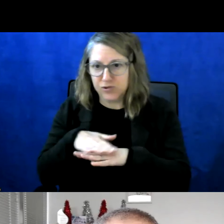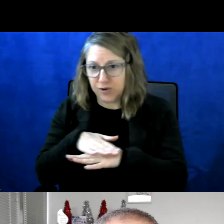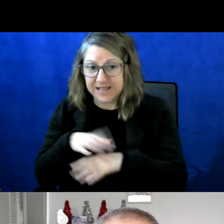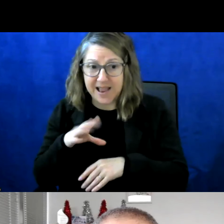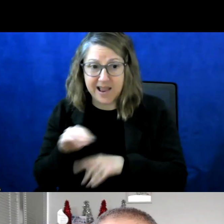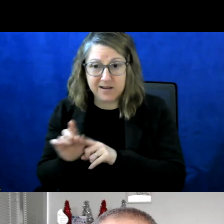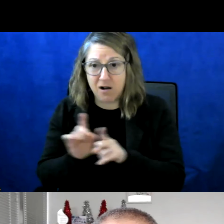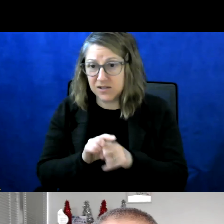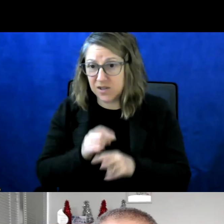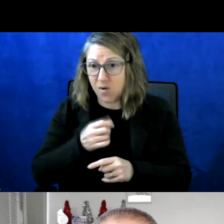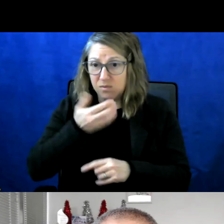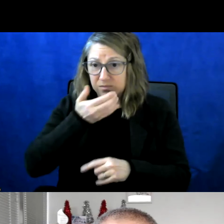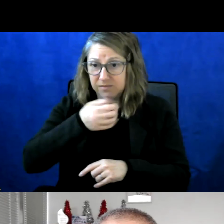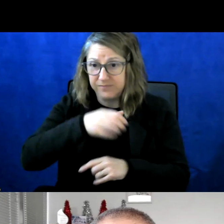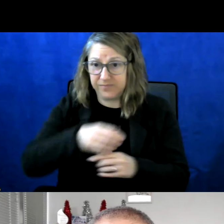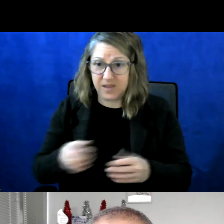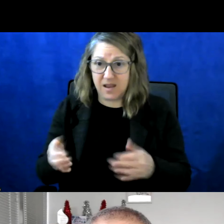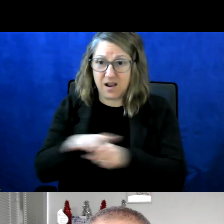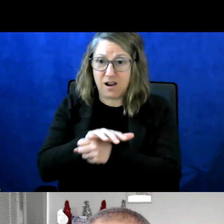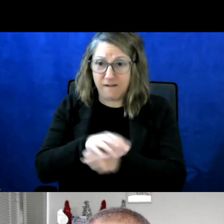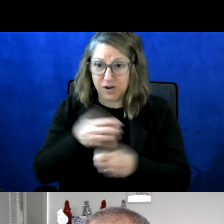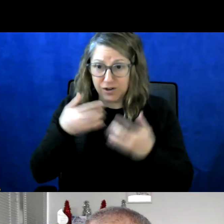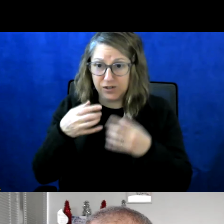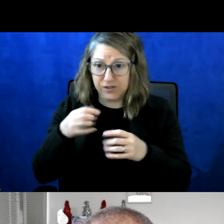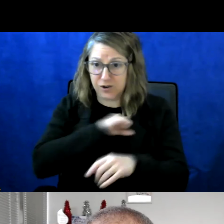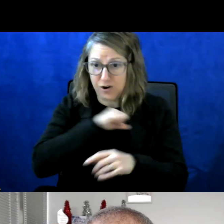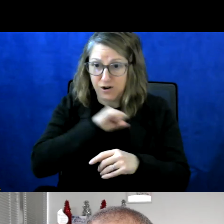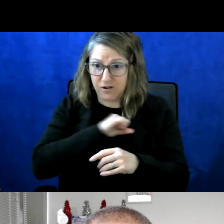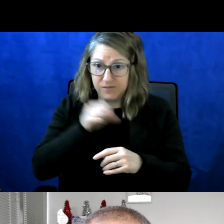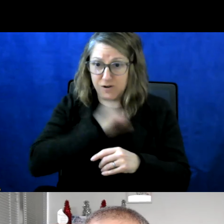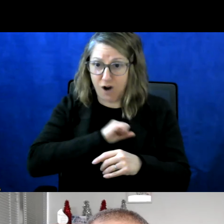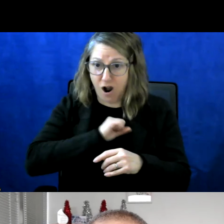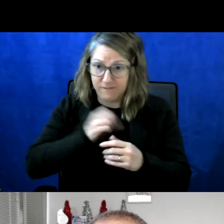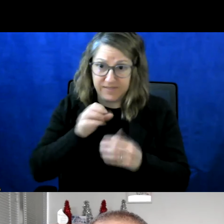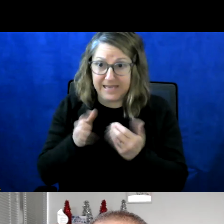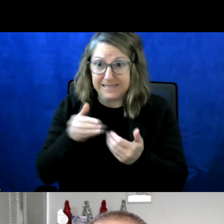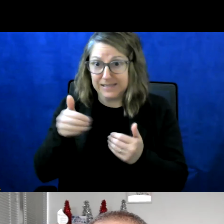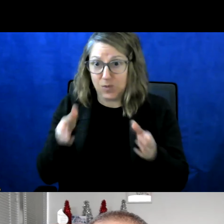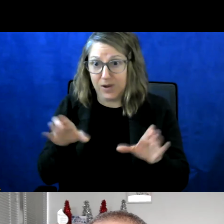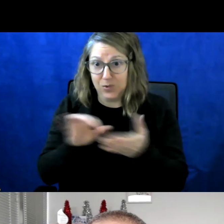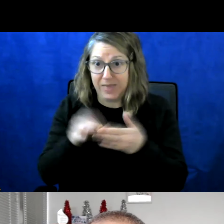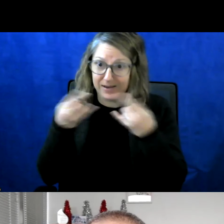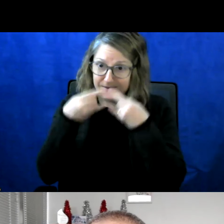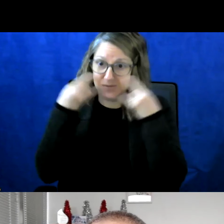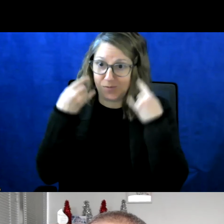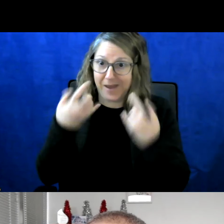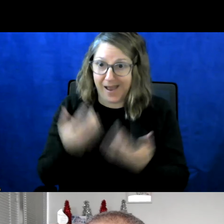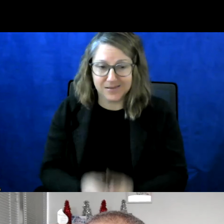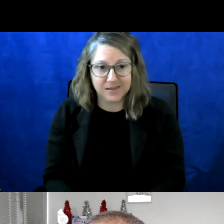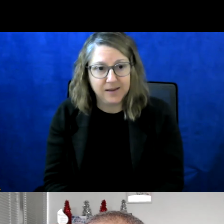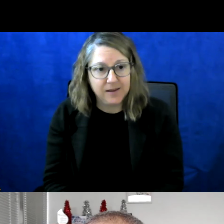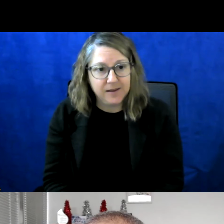cover your cough. And what's the easiest way to cover your cough? Is to wear a mask. So on our website, we have